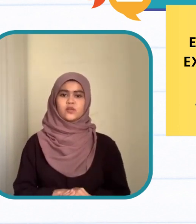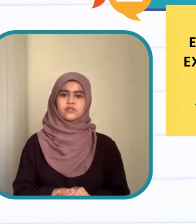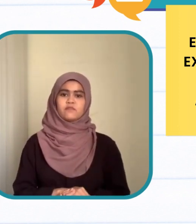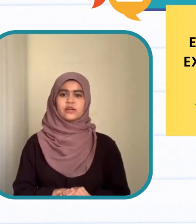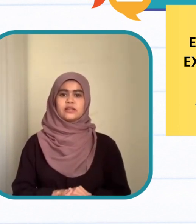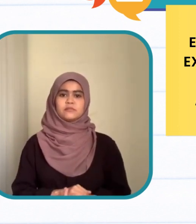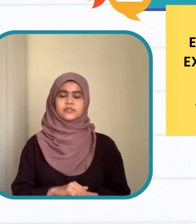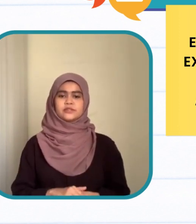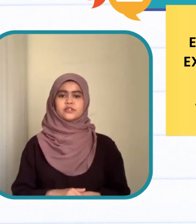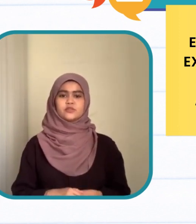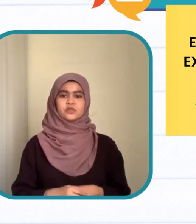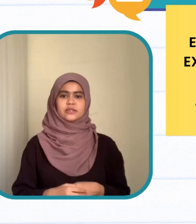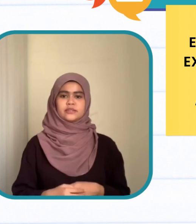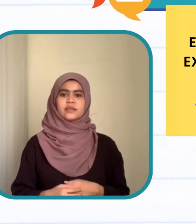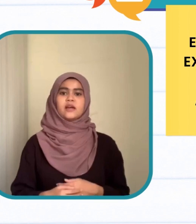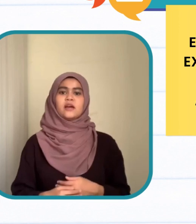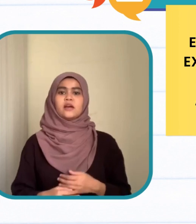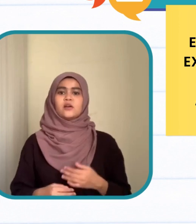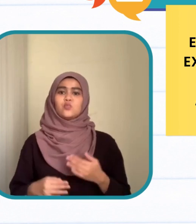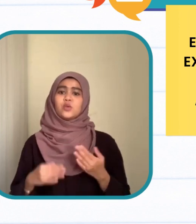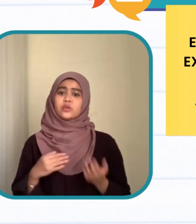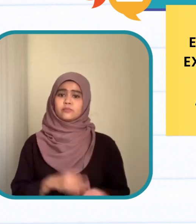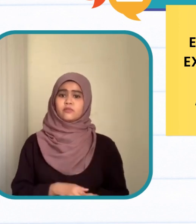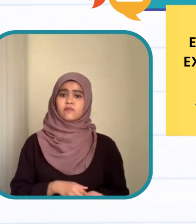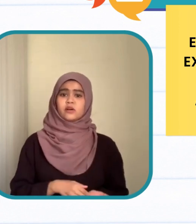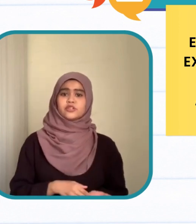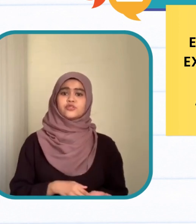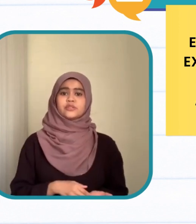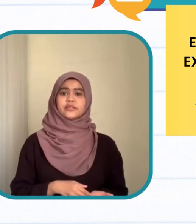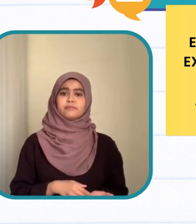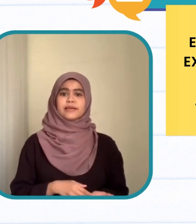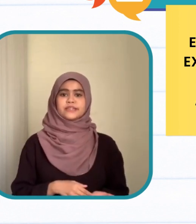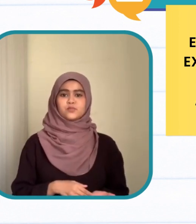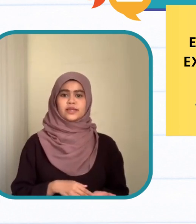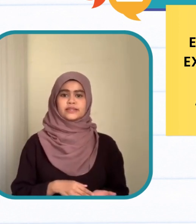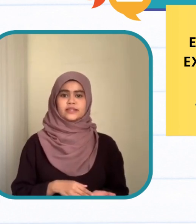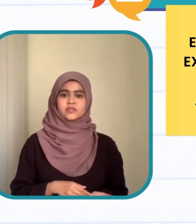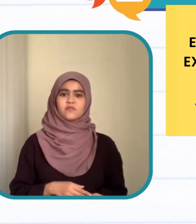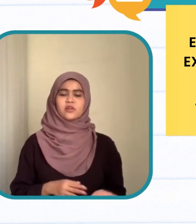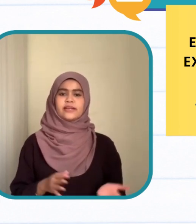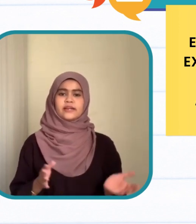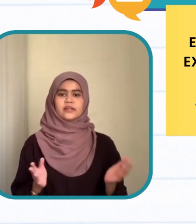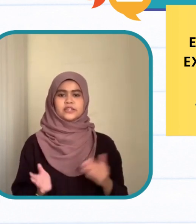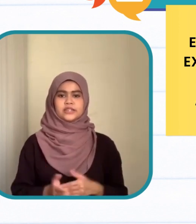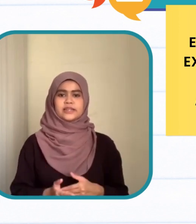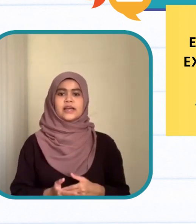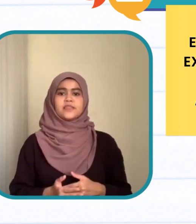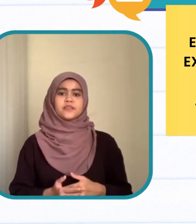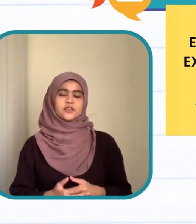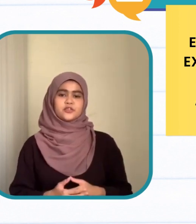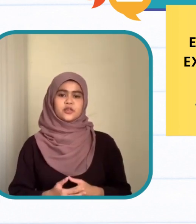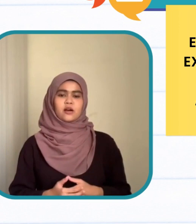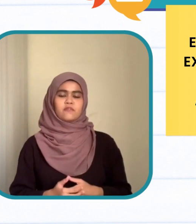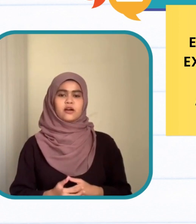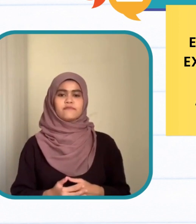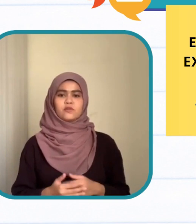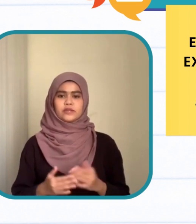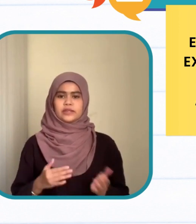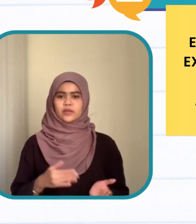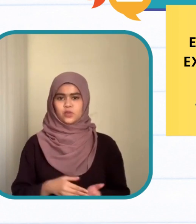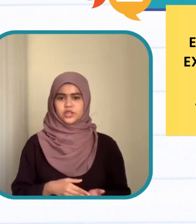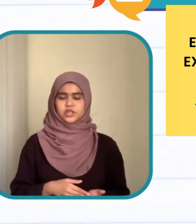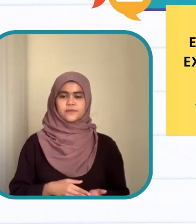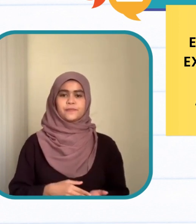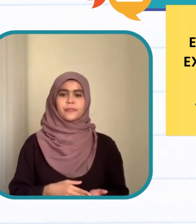foreign language for elementary students, we will move on to the best practice for encouraging the use of a